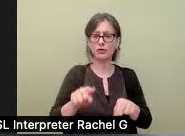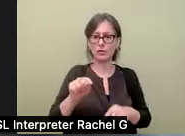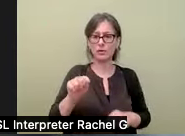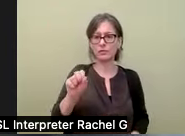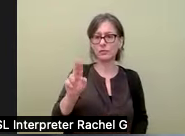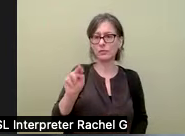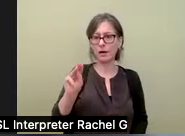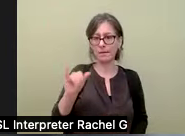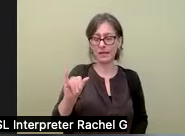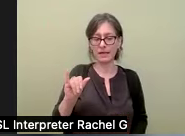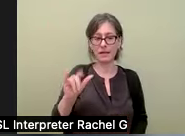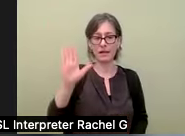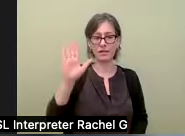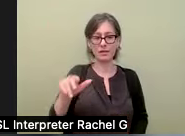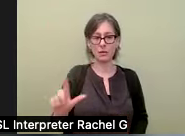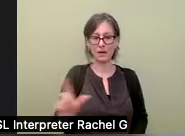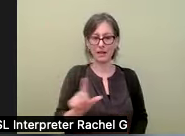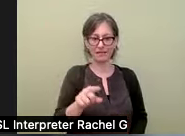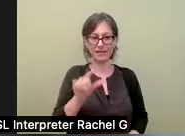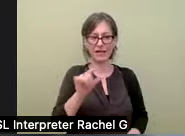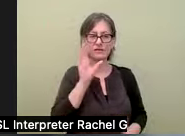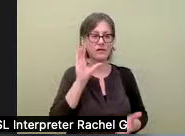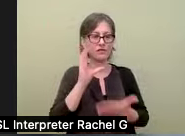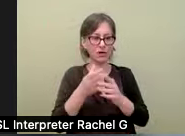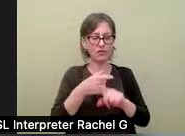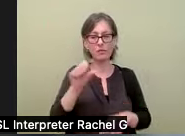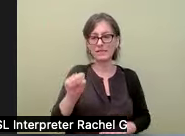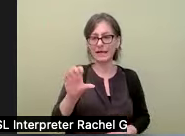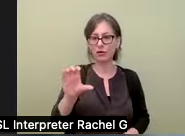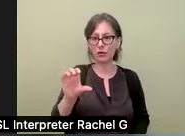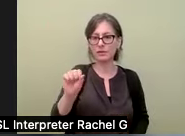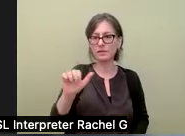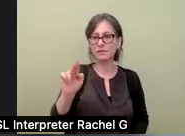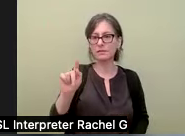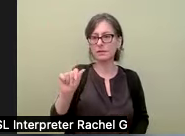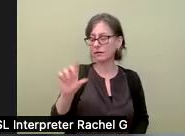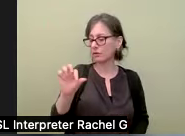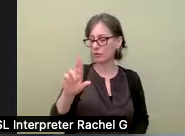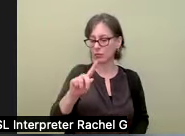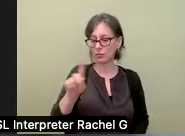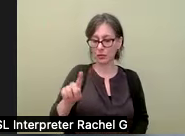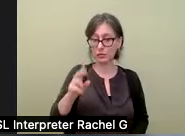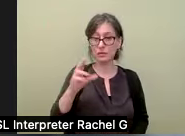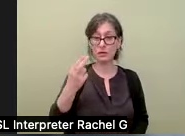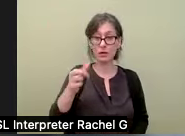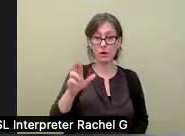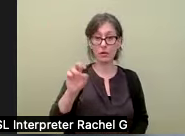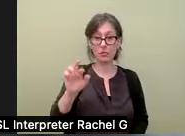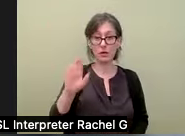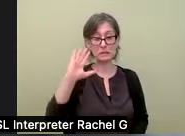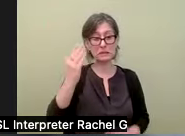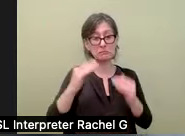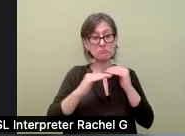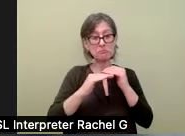lower left, as Nick showed in his video, this is a photo from Santa Cruz Harbor. So again, it looks fairly still, fairly